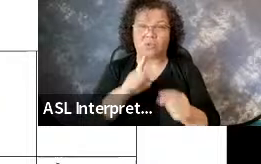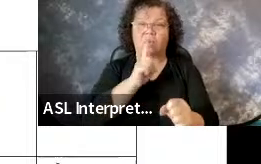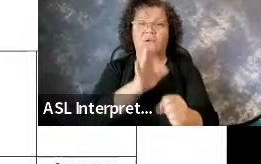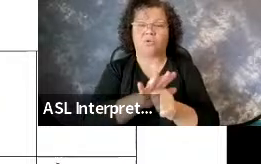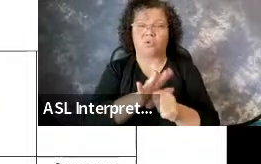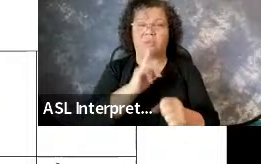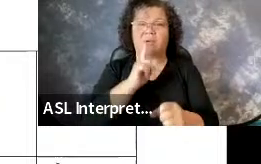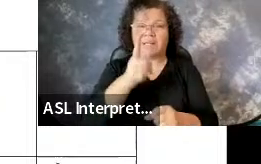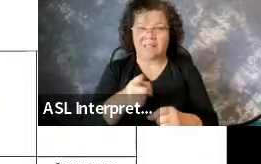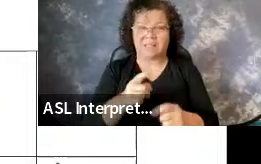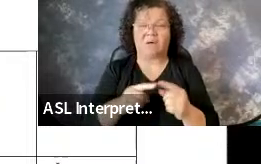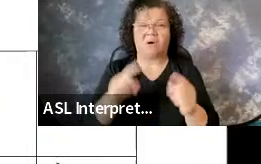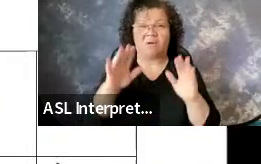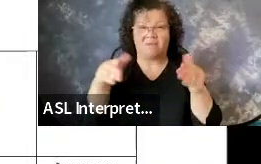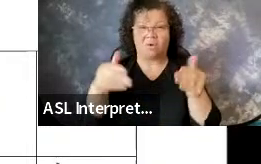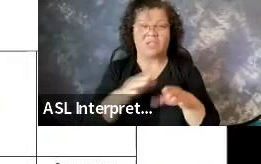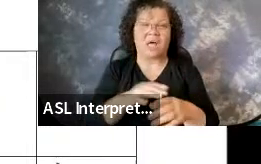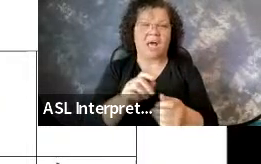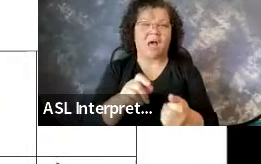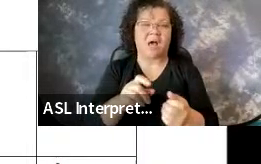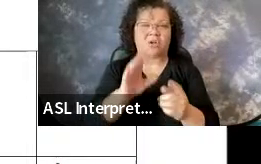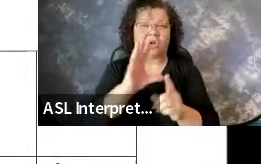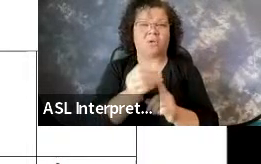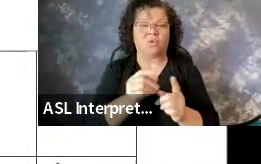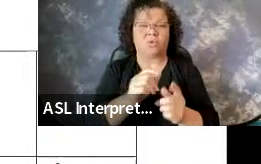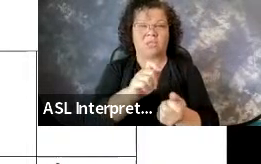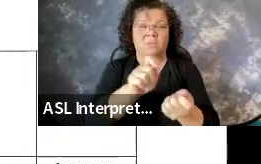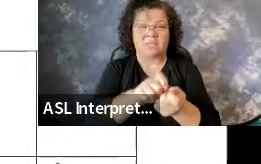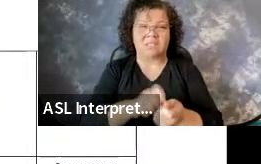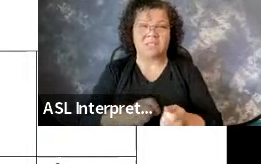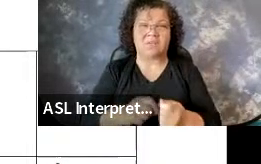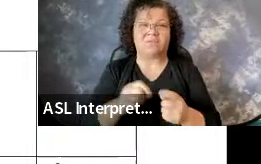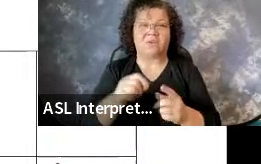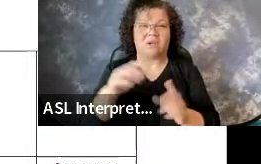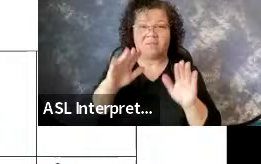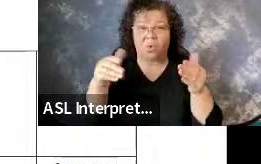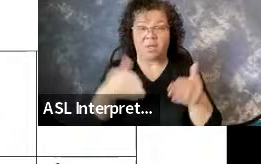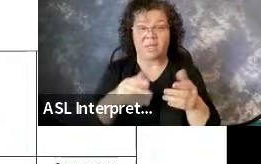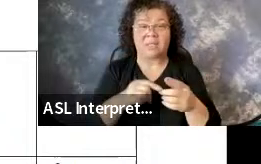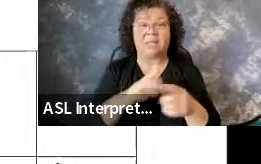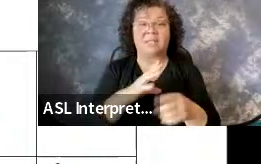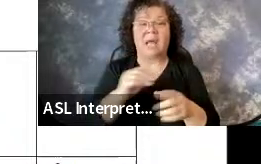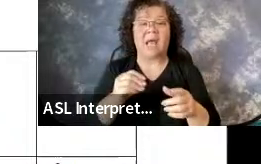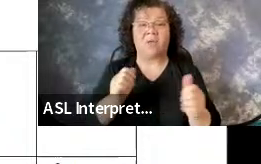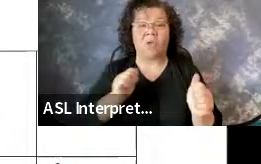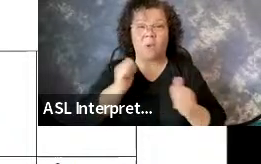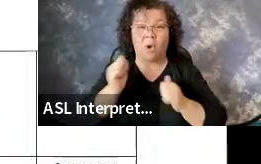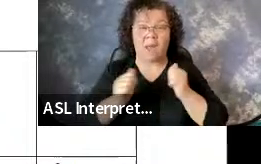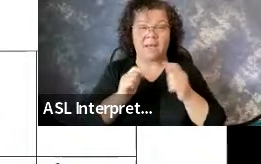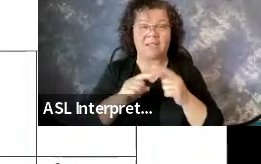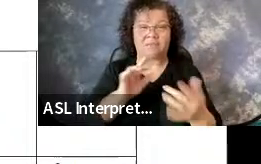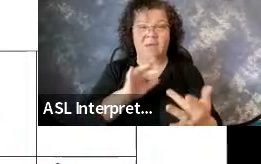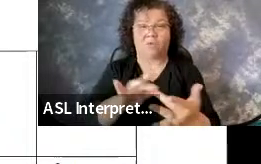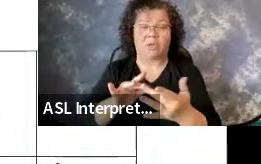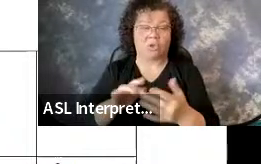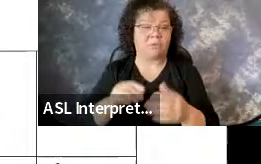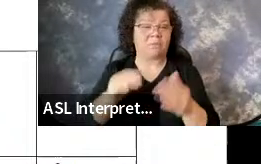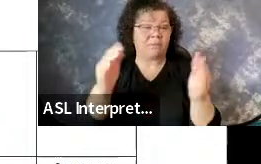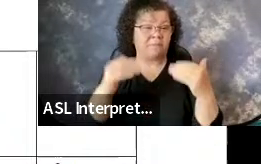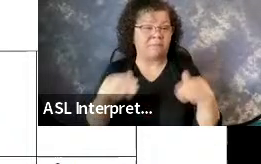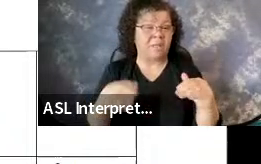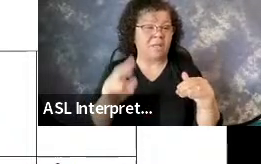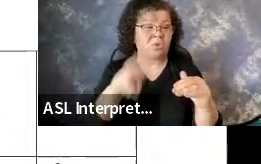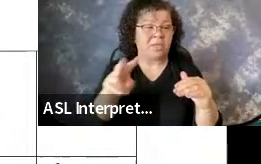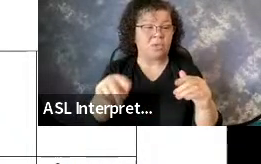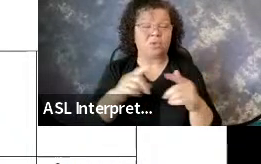a focus on the culturally specific services as well as the proactive outreach. And then finally, number 22,